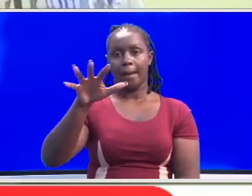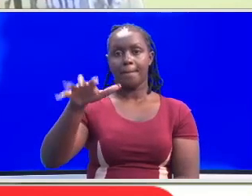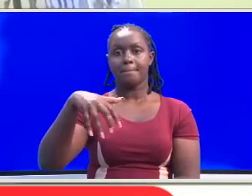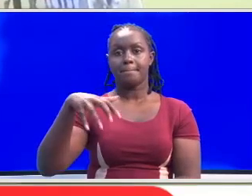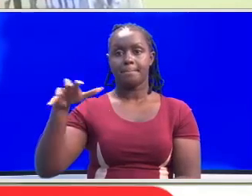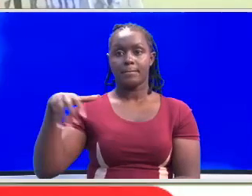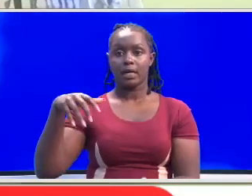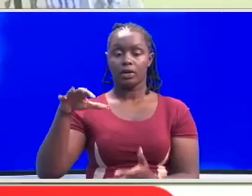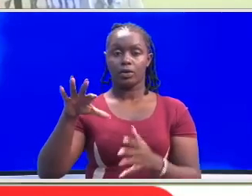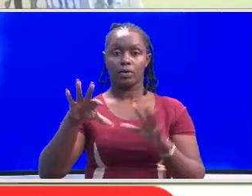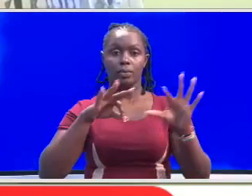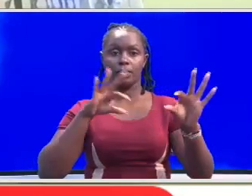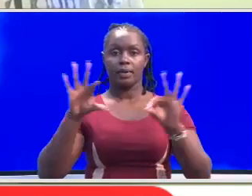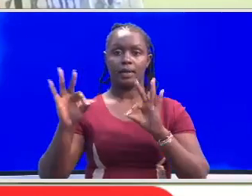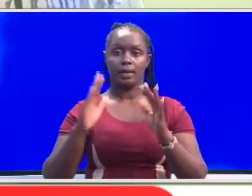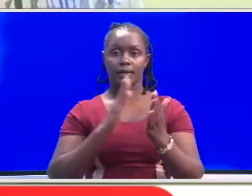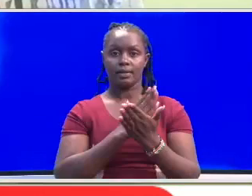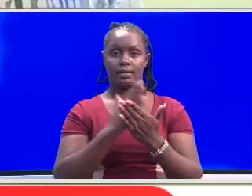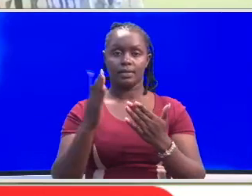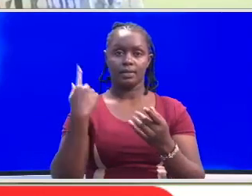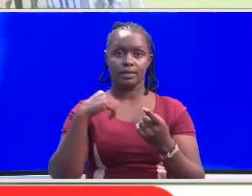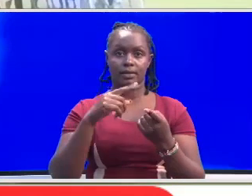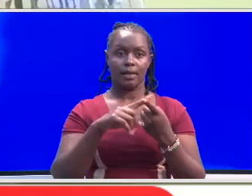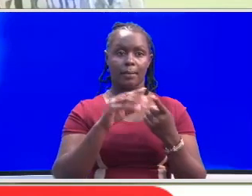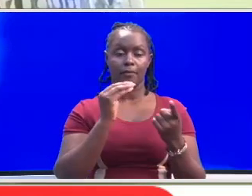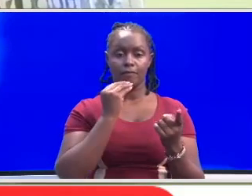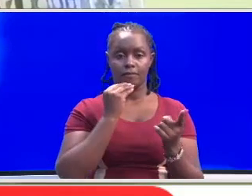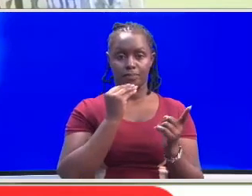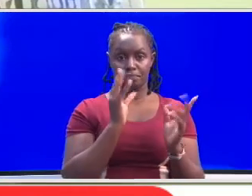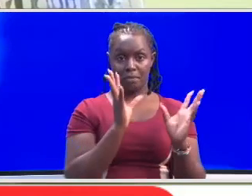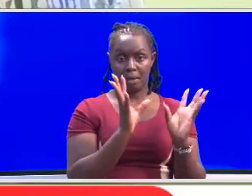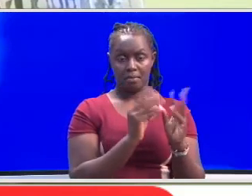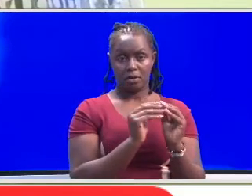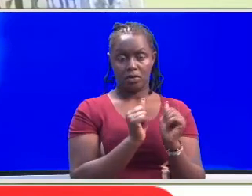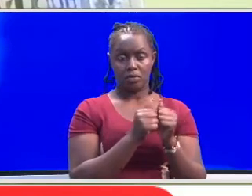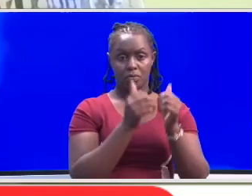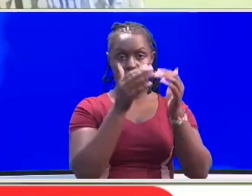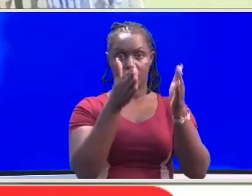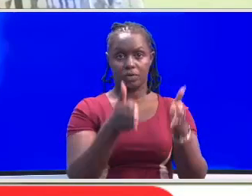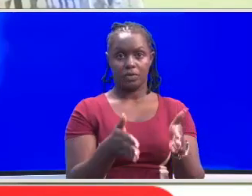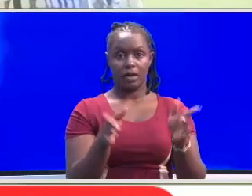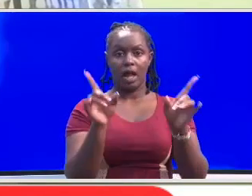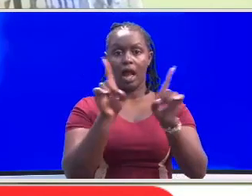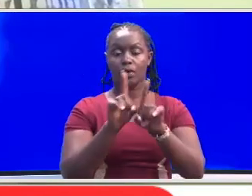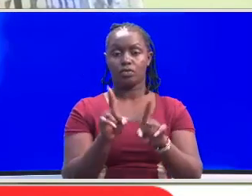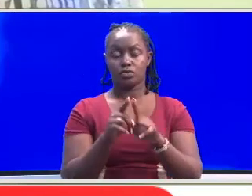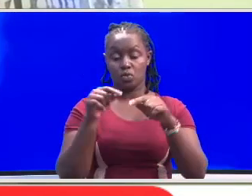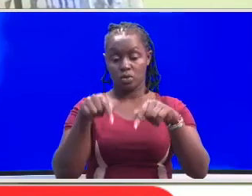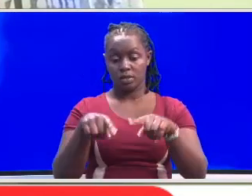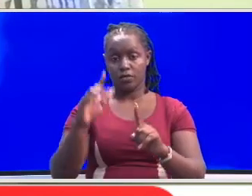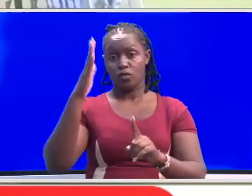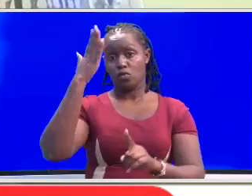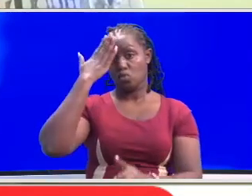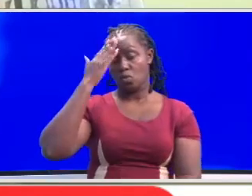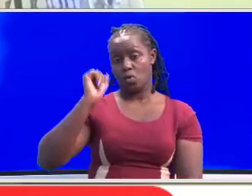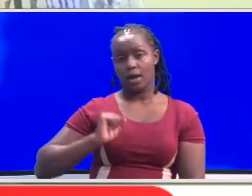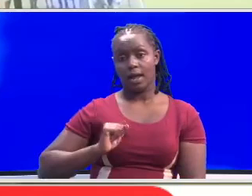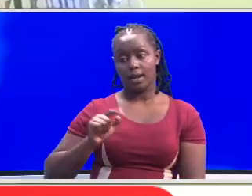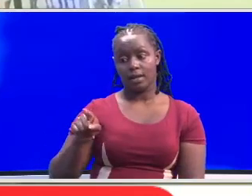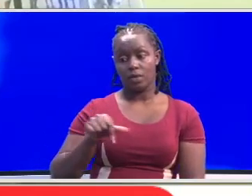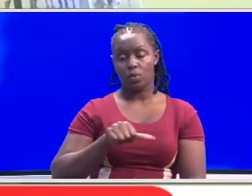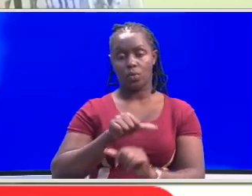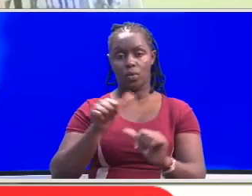to pick some school uniforms. She met you and you are well known to her. You took her